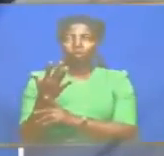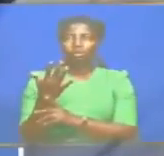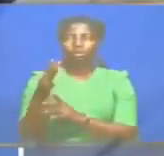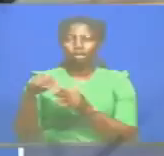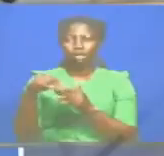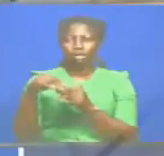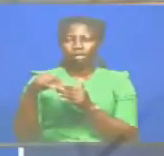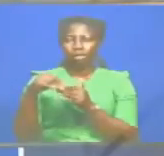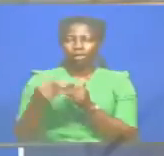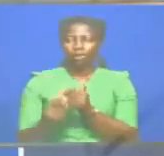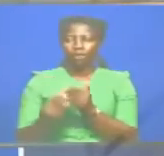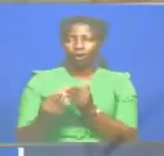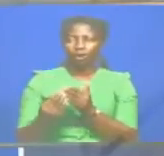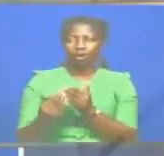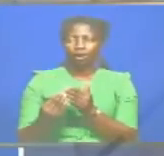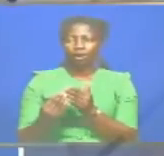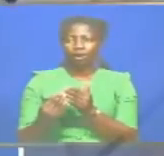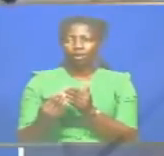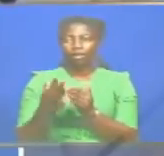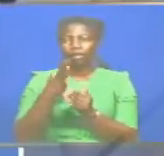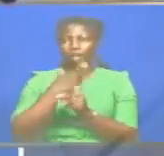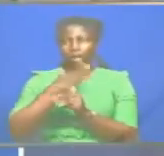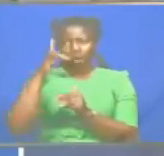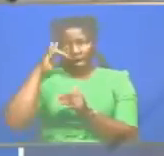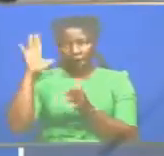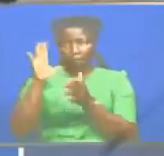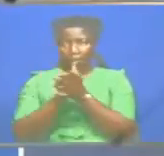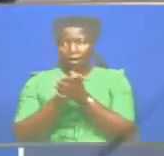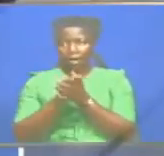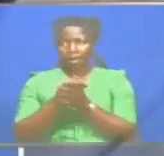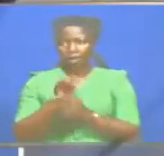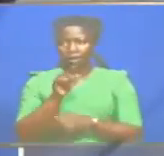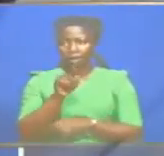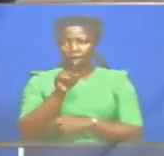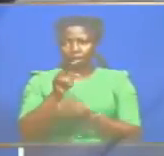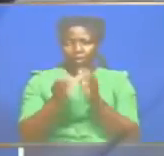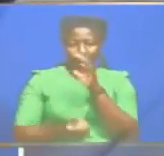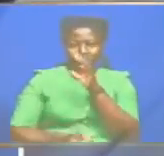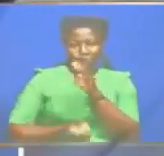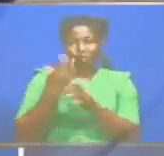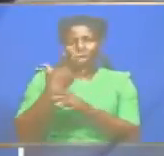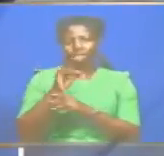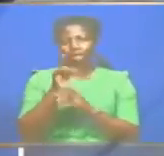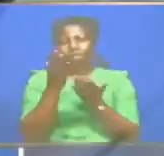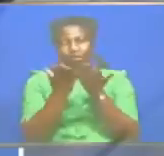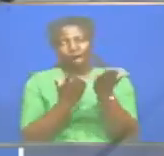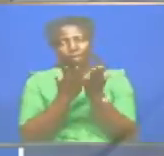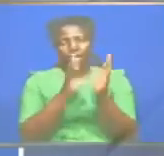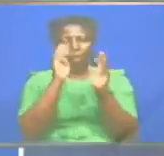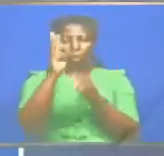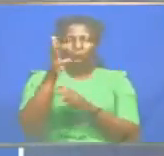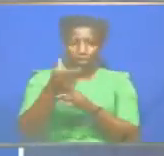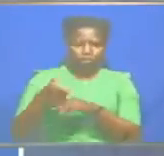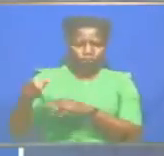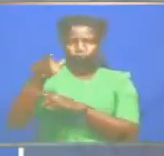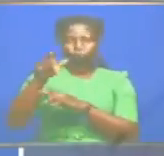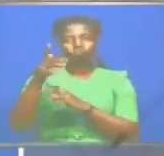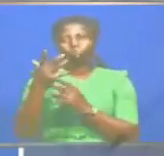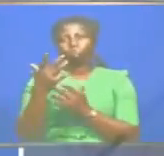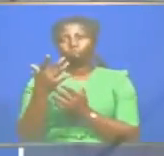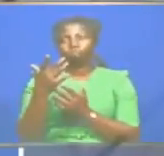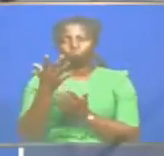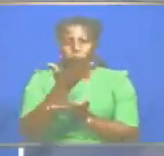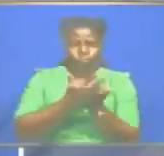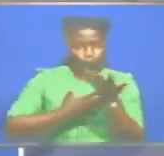truncation. It is our belief that these products and these services will increase the contact points with